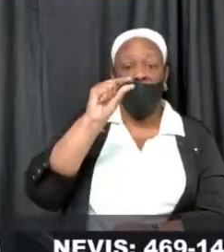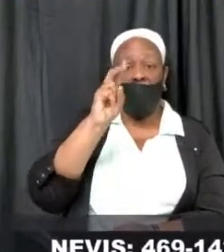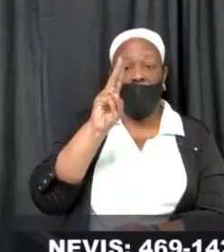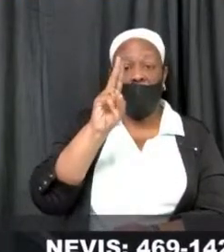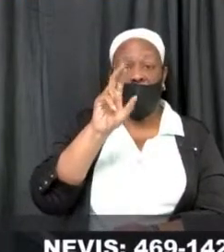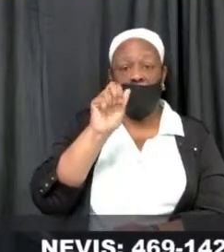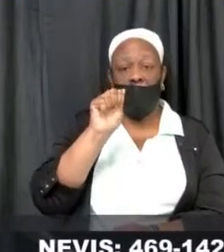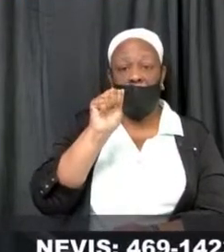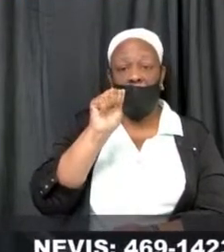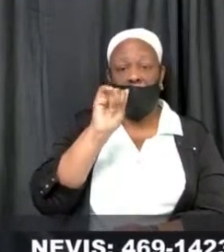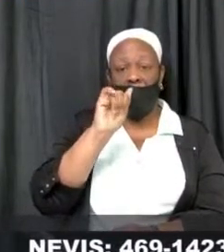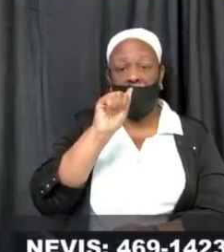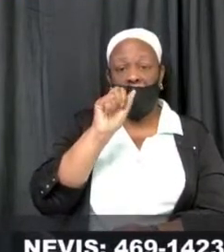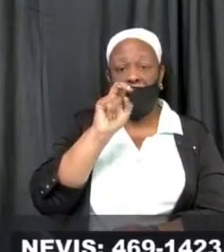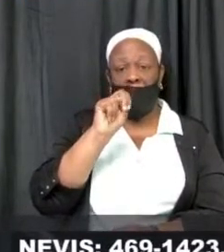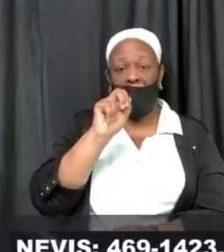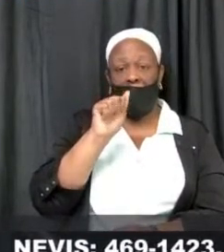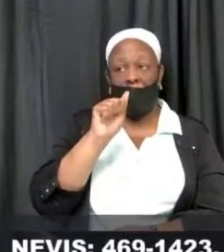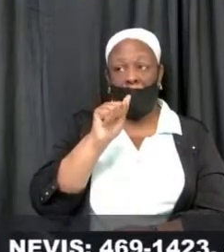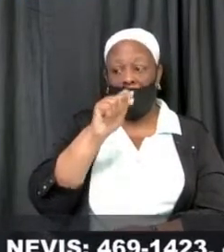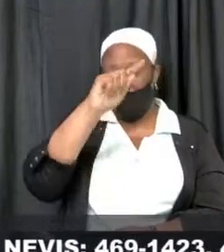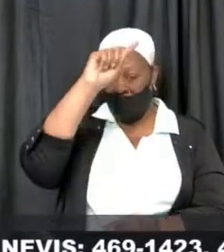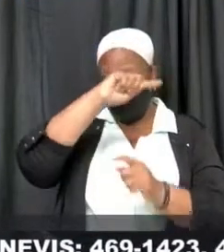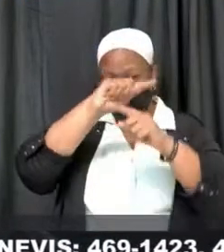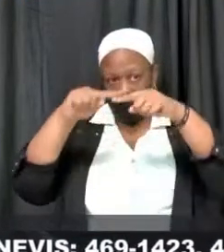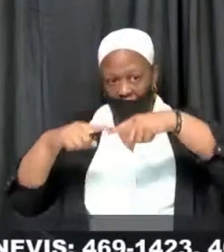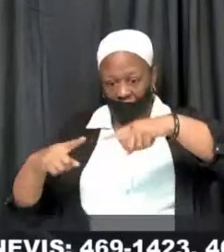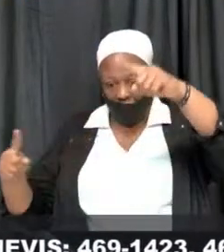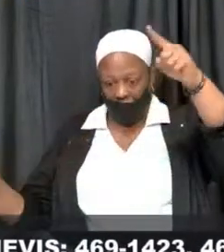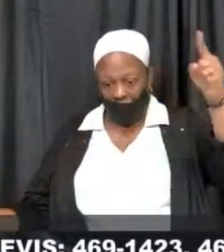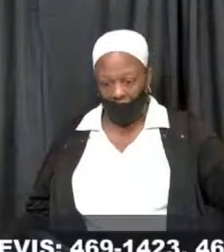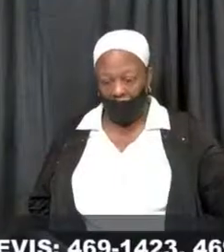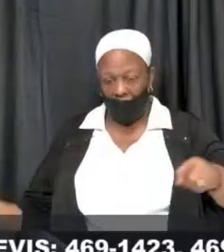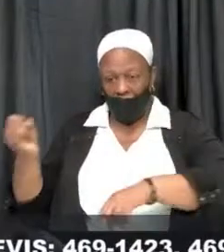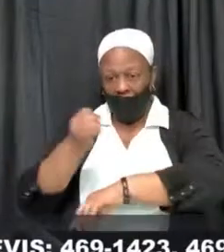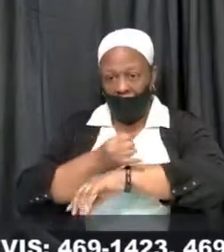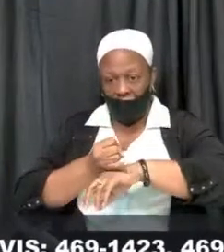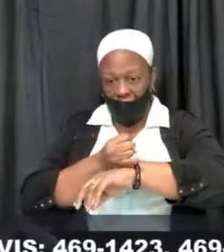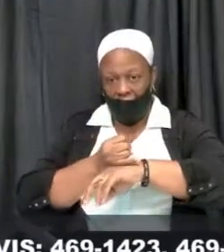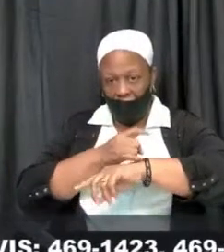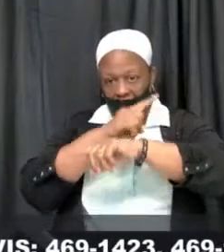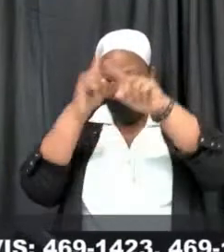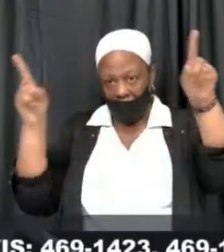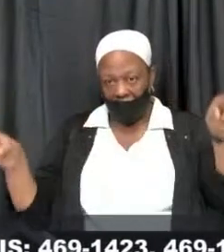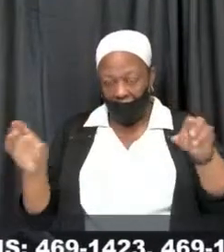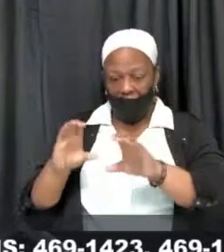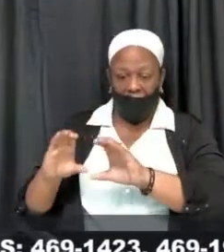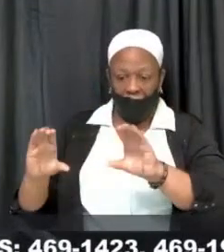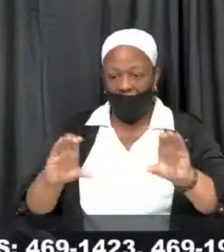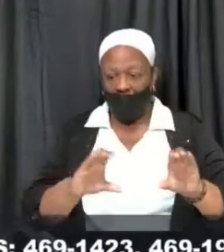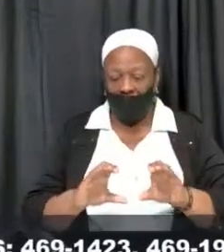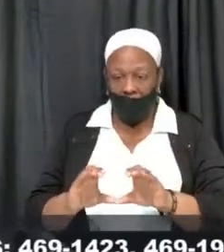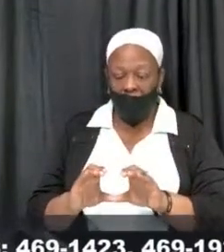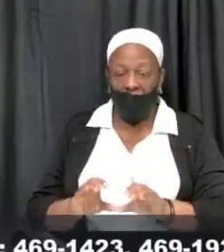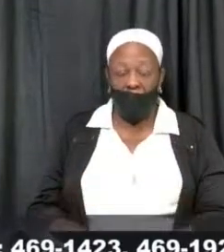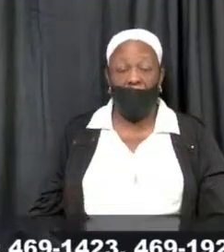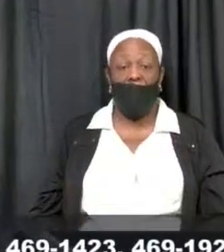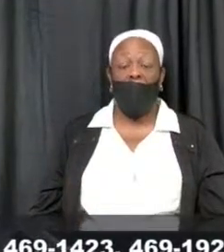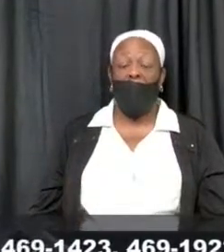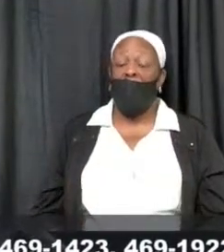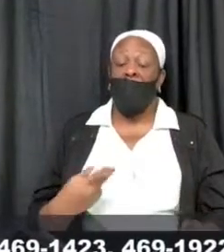I think St. Kitts already, with approximately 5 containers that we have sent, basically